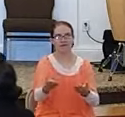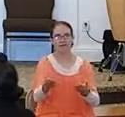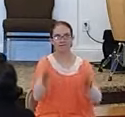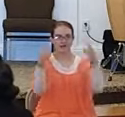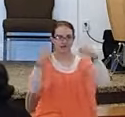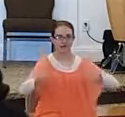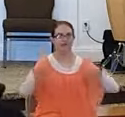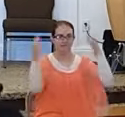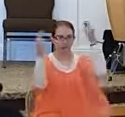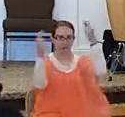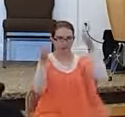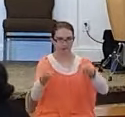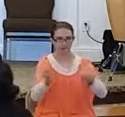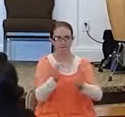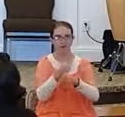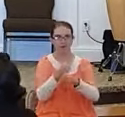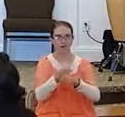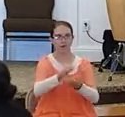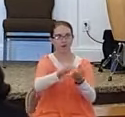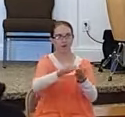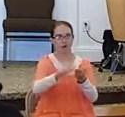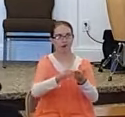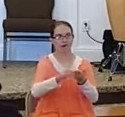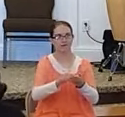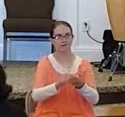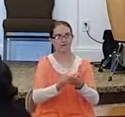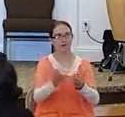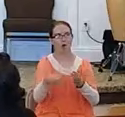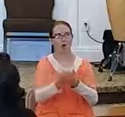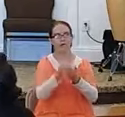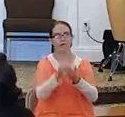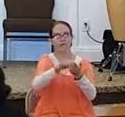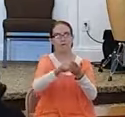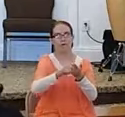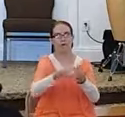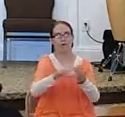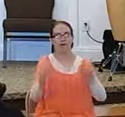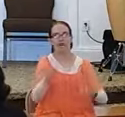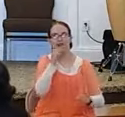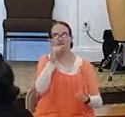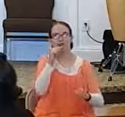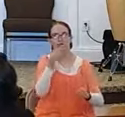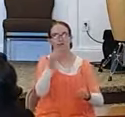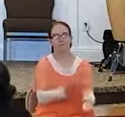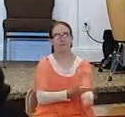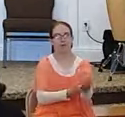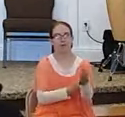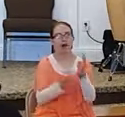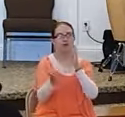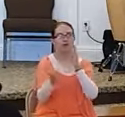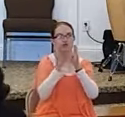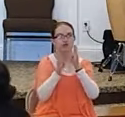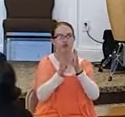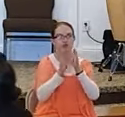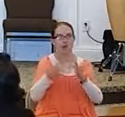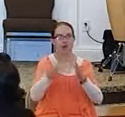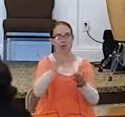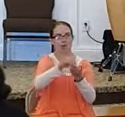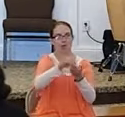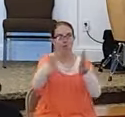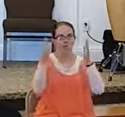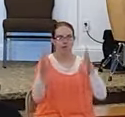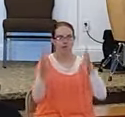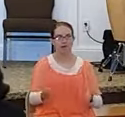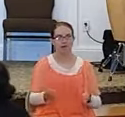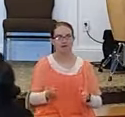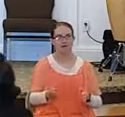transpired, amen, that made him write what he wrote. Oh, but can I tell you this morning, I'm talking about an author, amen,